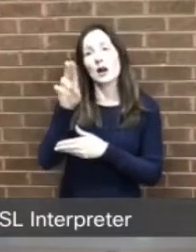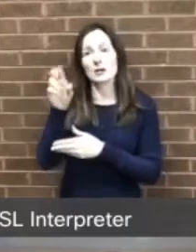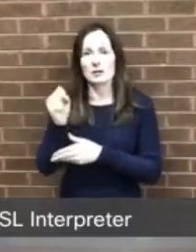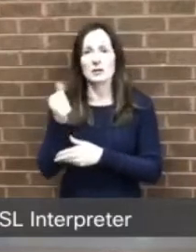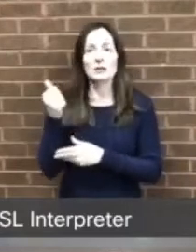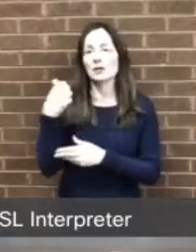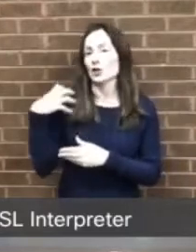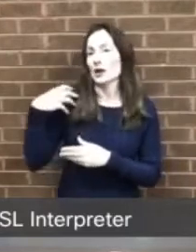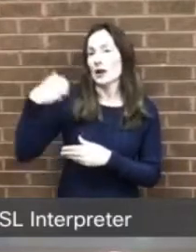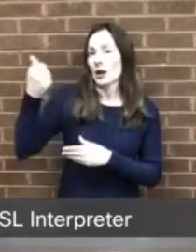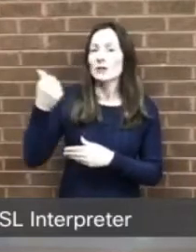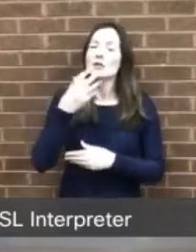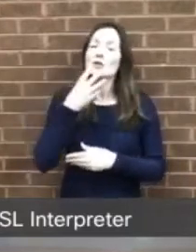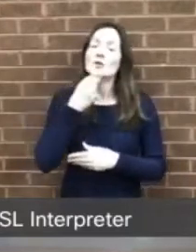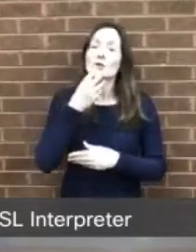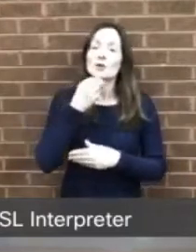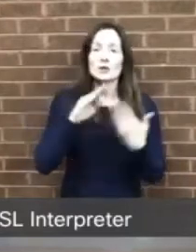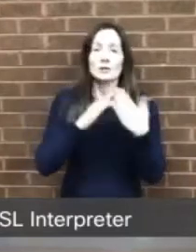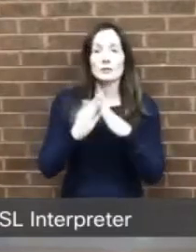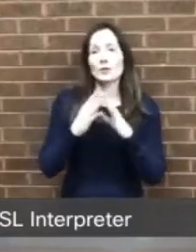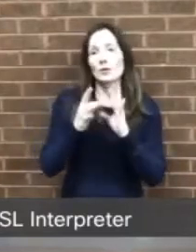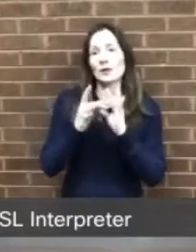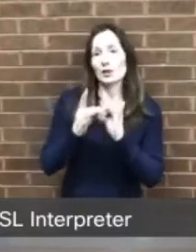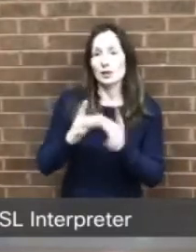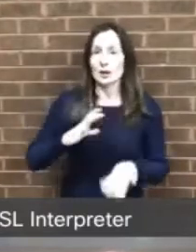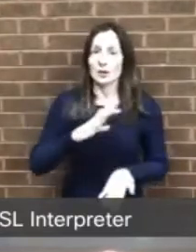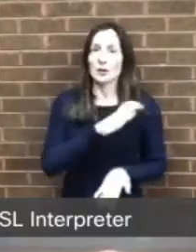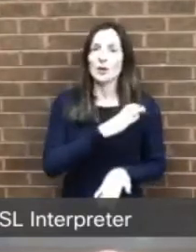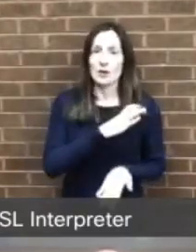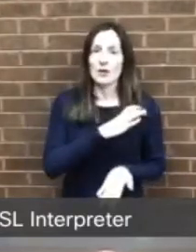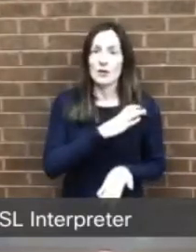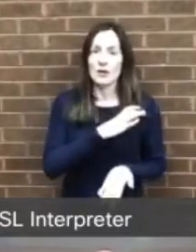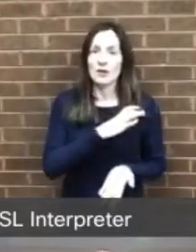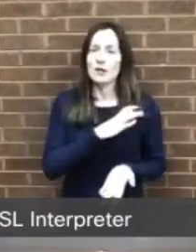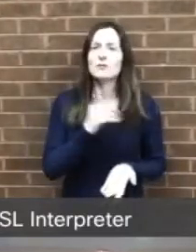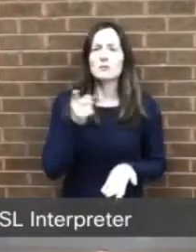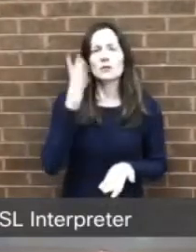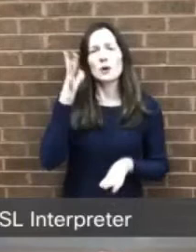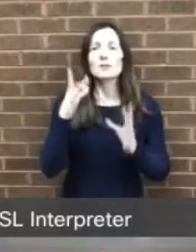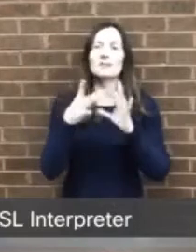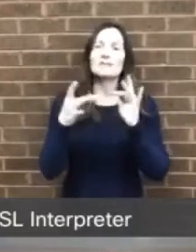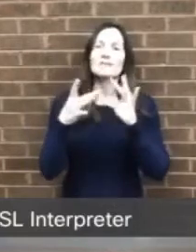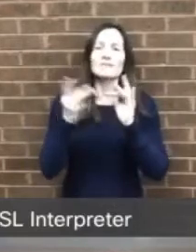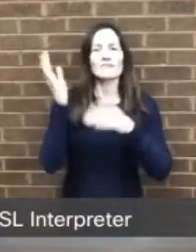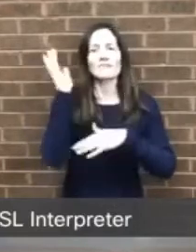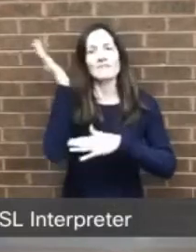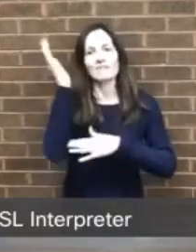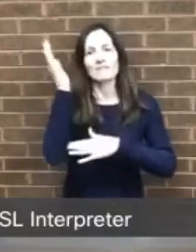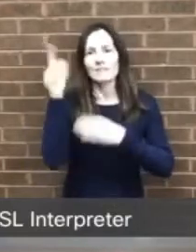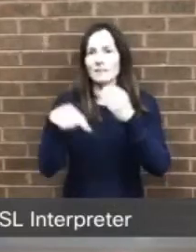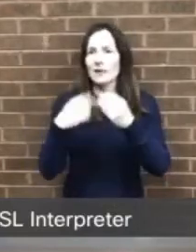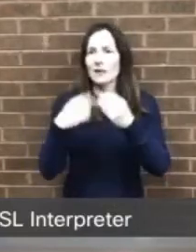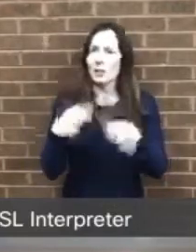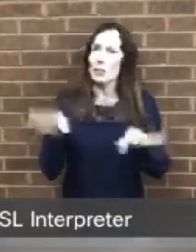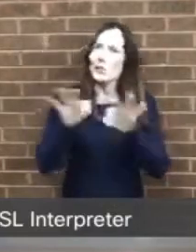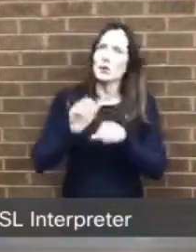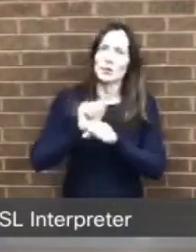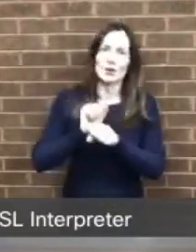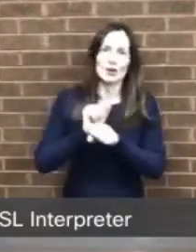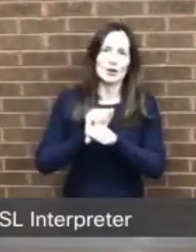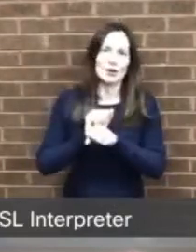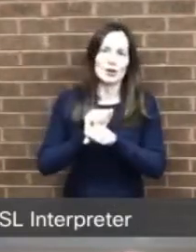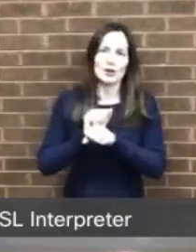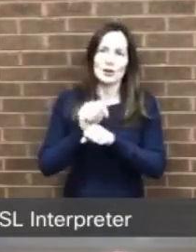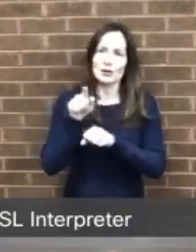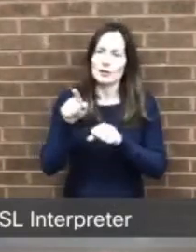Council, who, as Rachel pointed out, will say a few words about the important work that she does, as Dr. Ball said